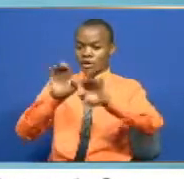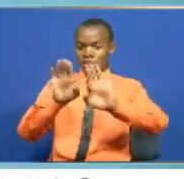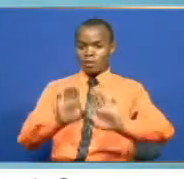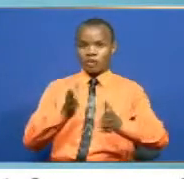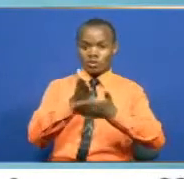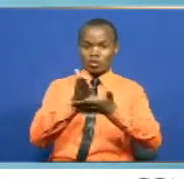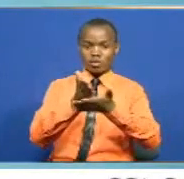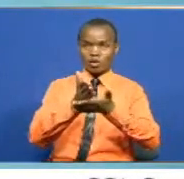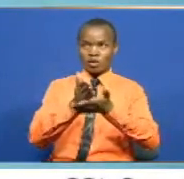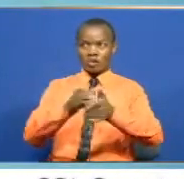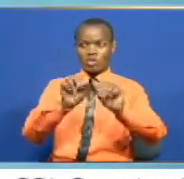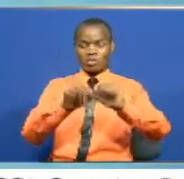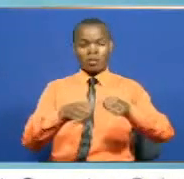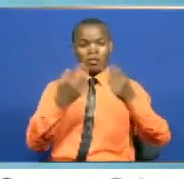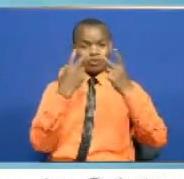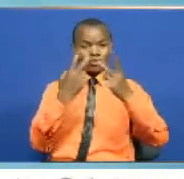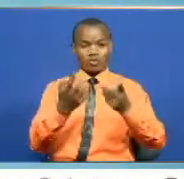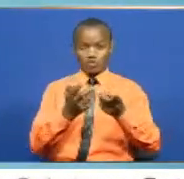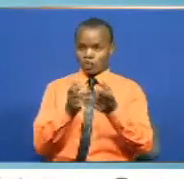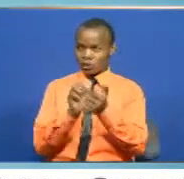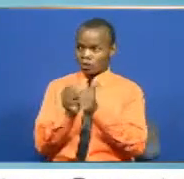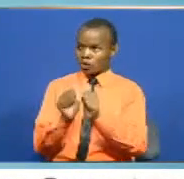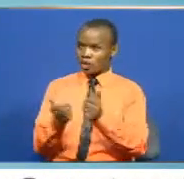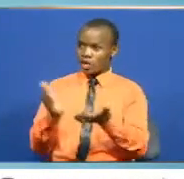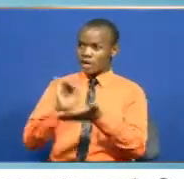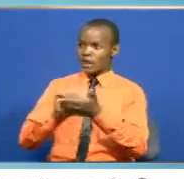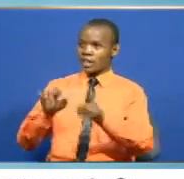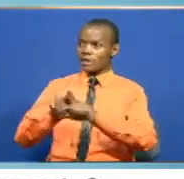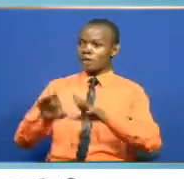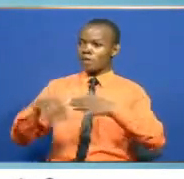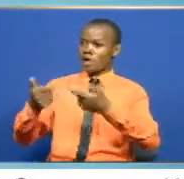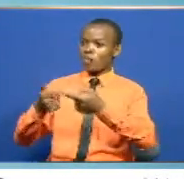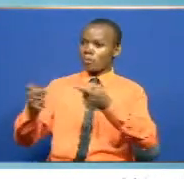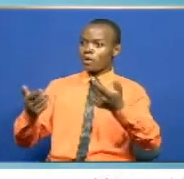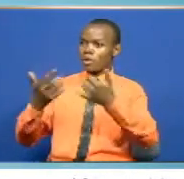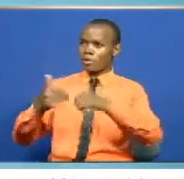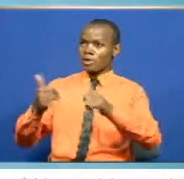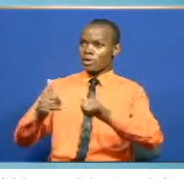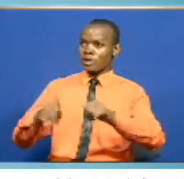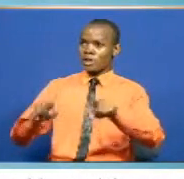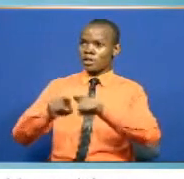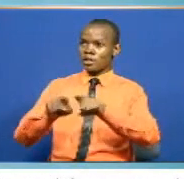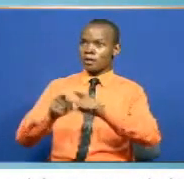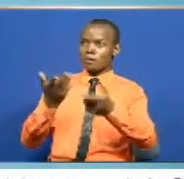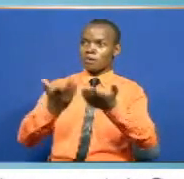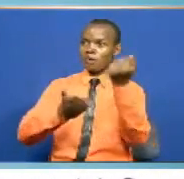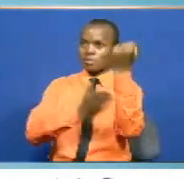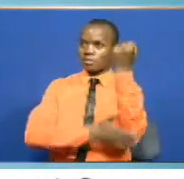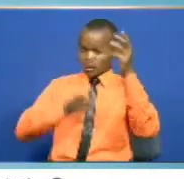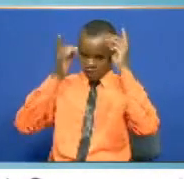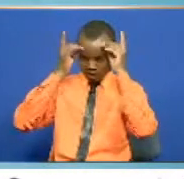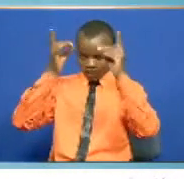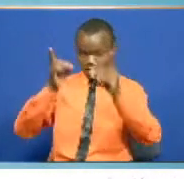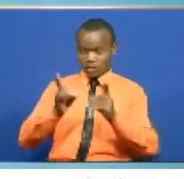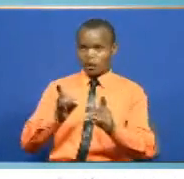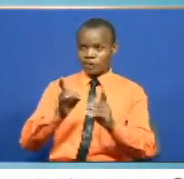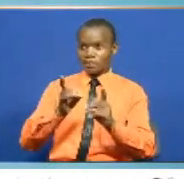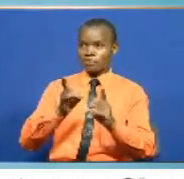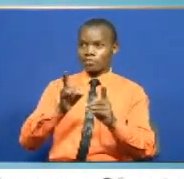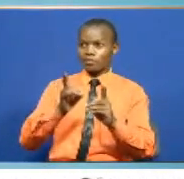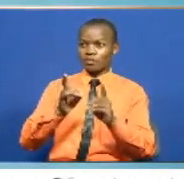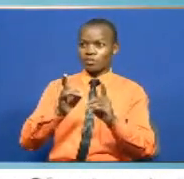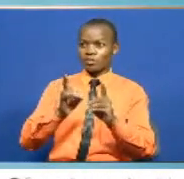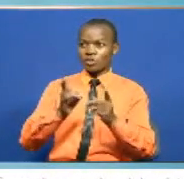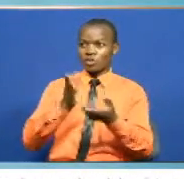back and rewatch your games and rewatch how your opponents play. Watch, maybe you made a bad decision, so that you know